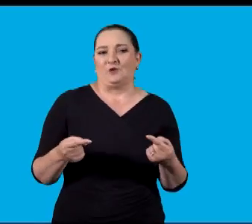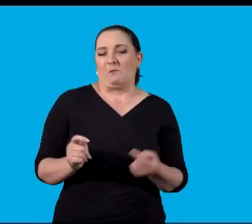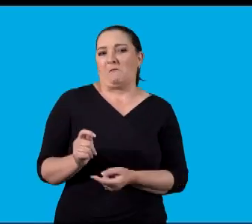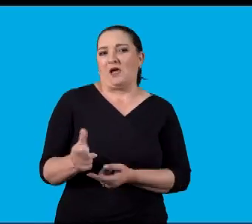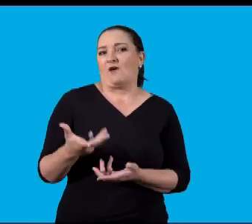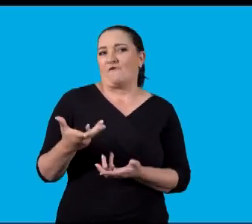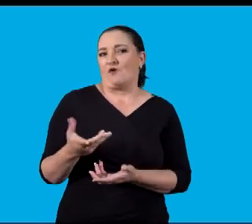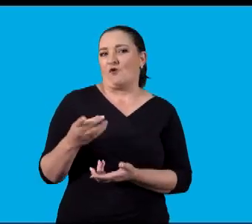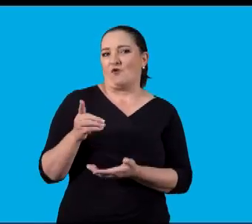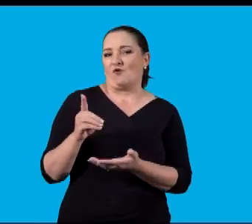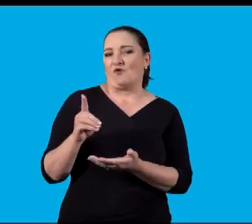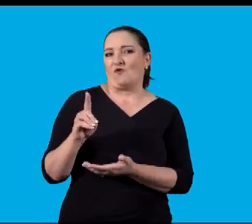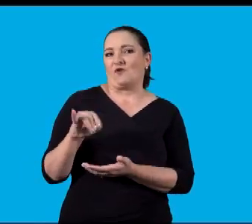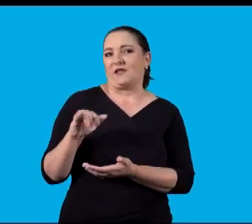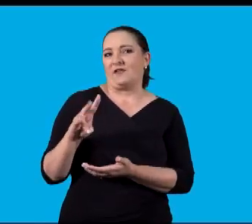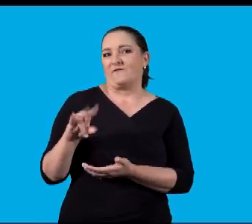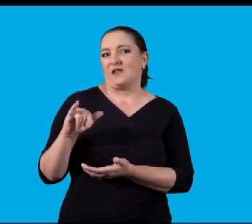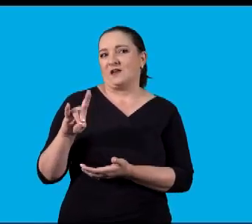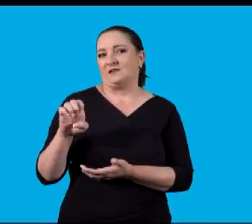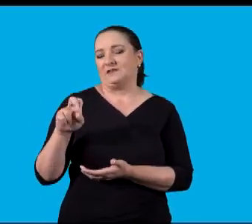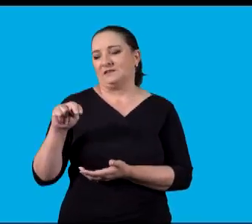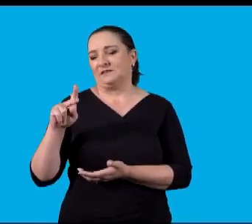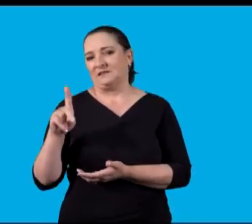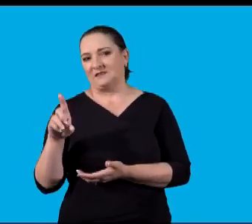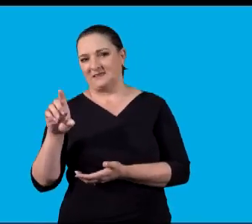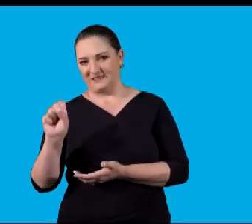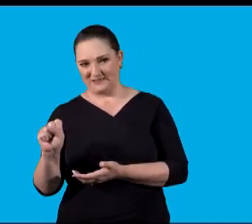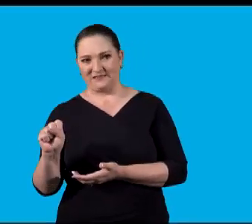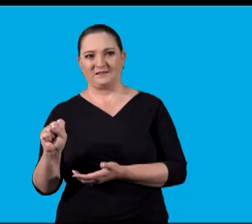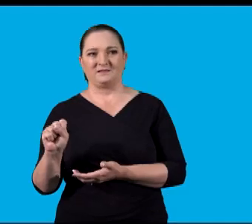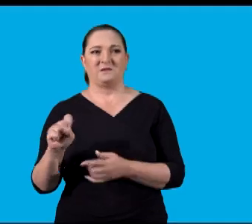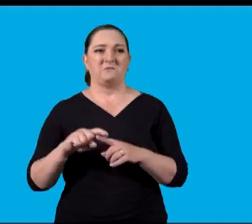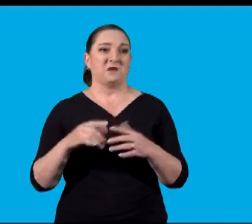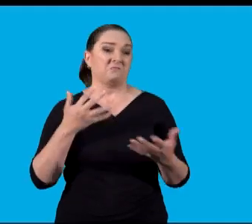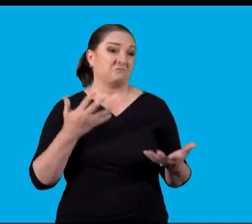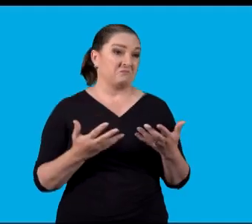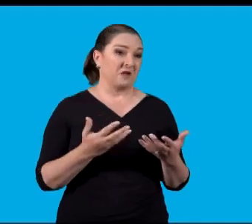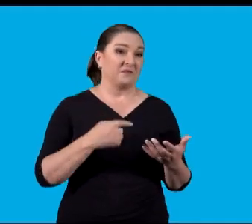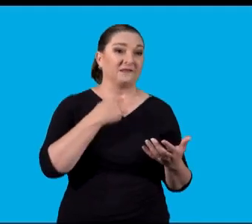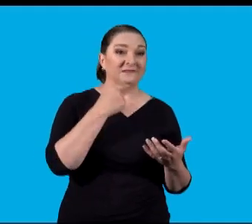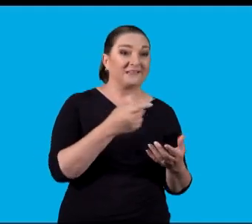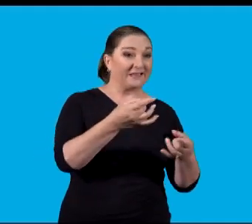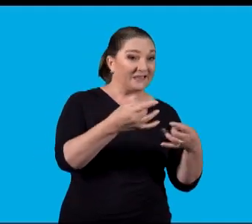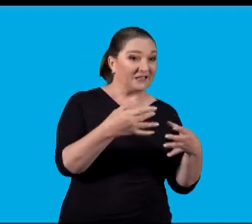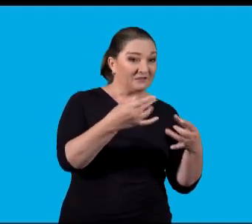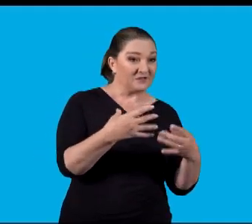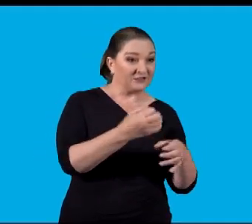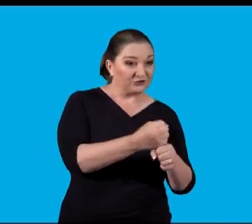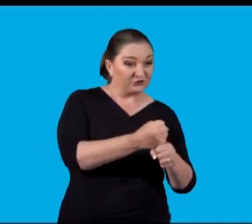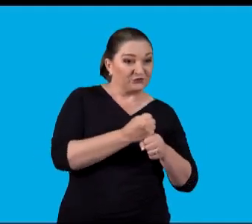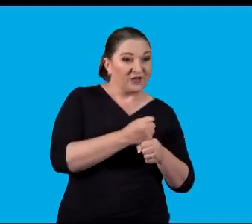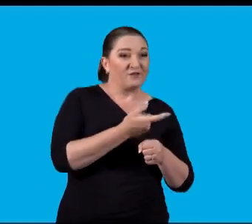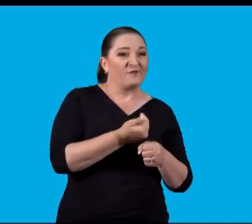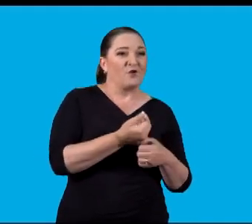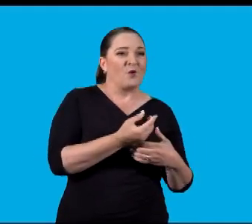for dividends, or it can be the inability to use information in retained income note to